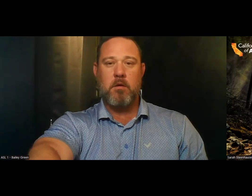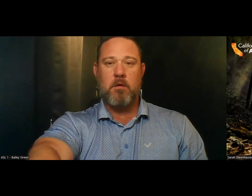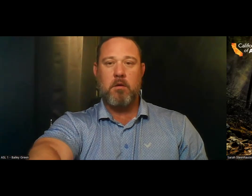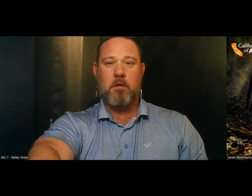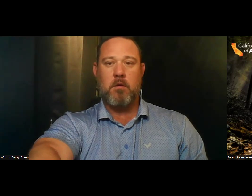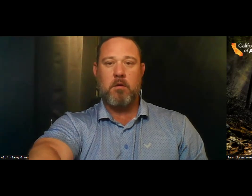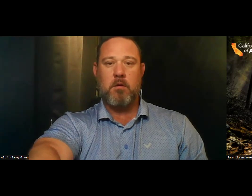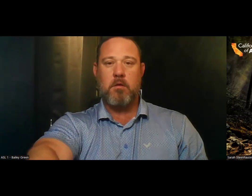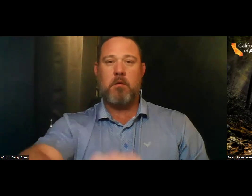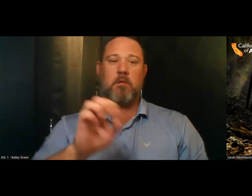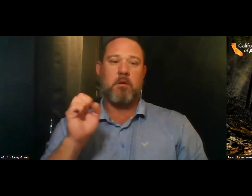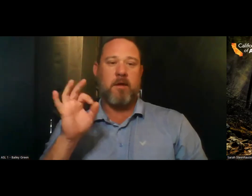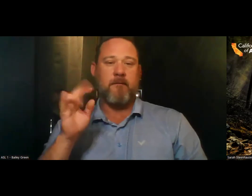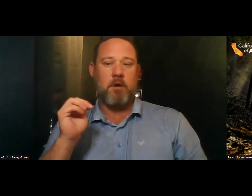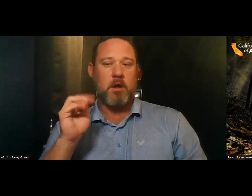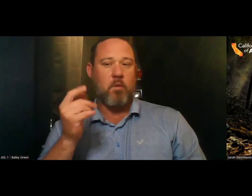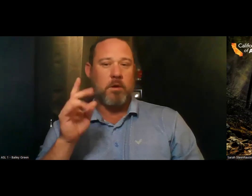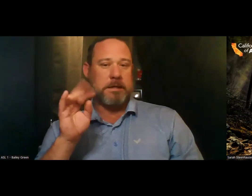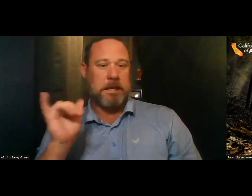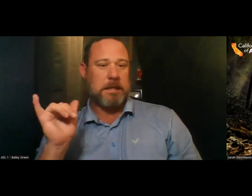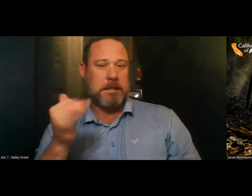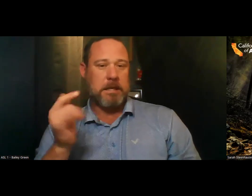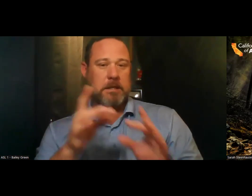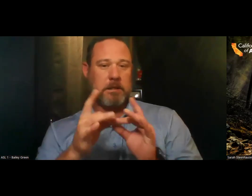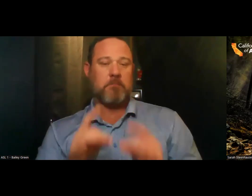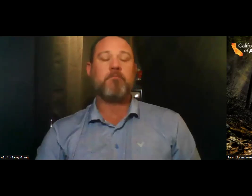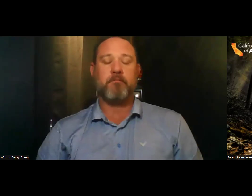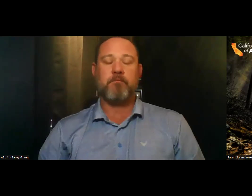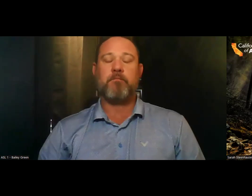Fareem or Denny, anything from you both?